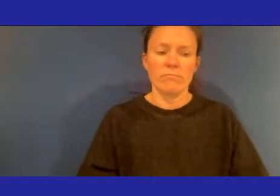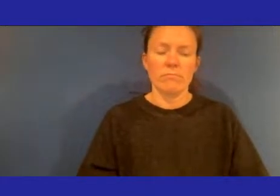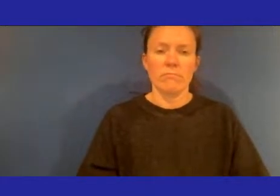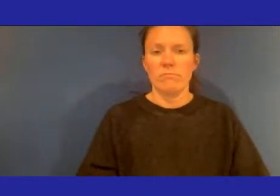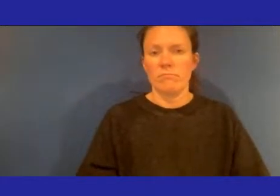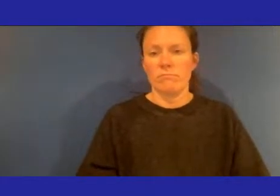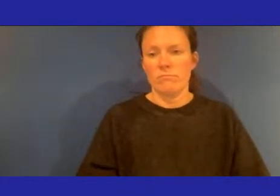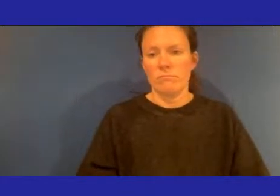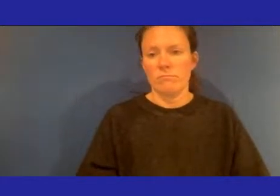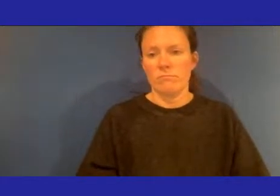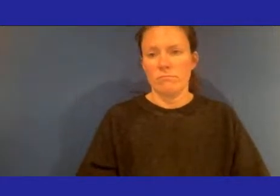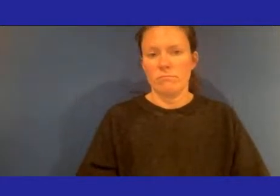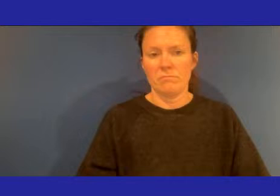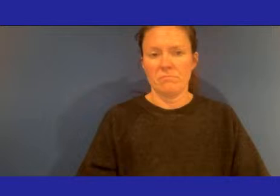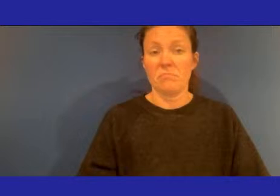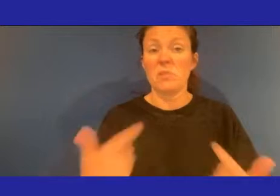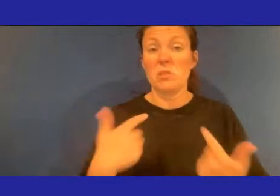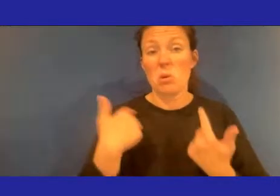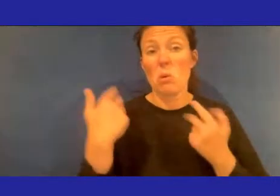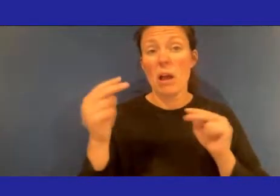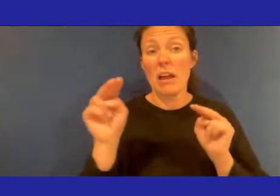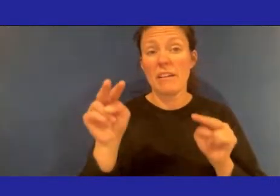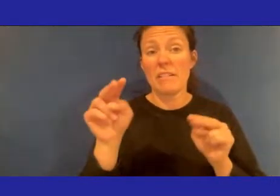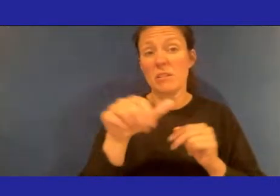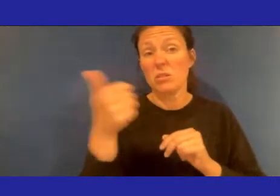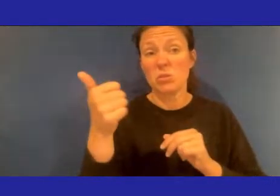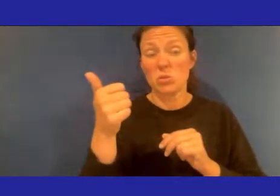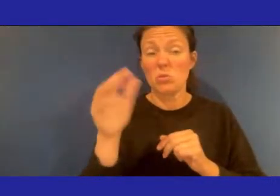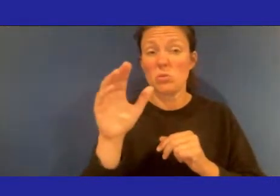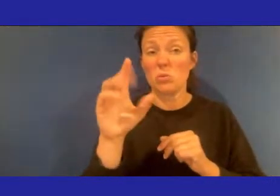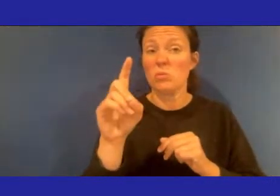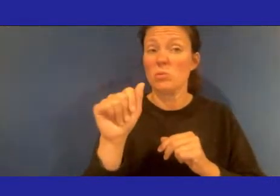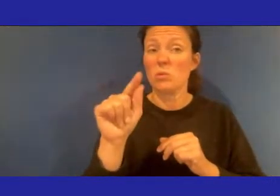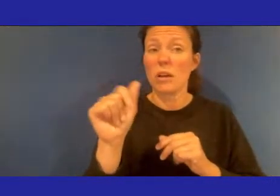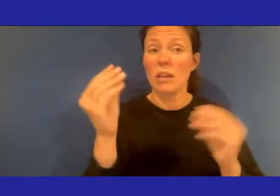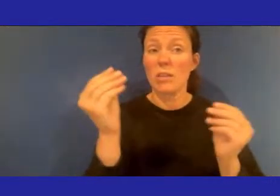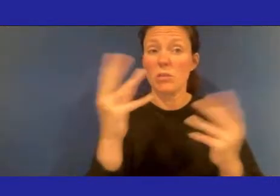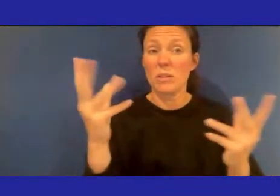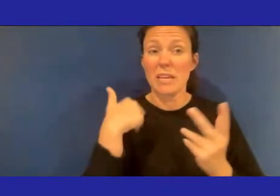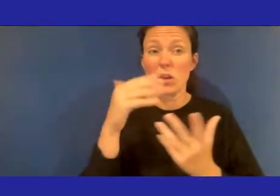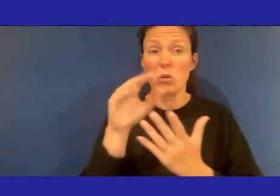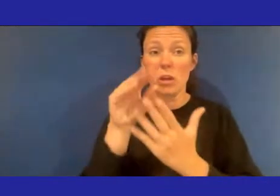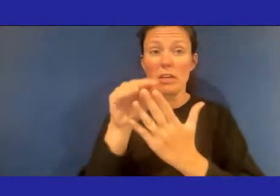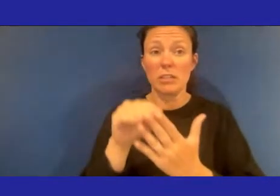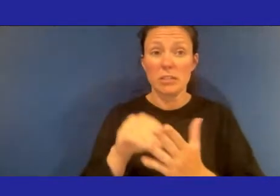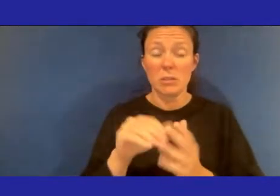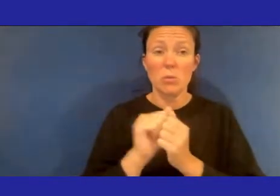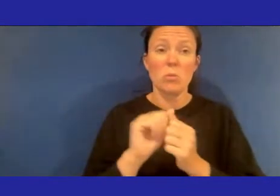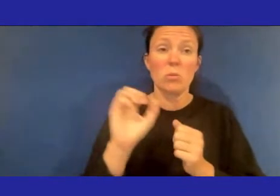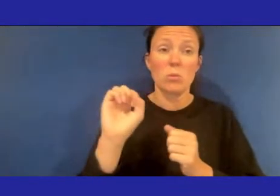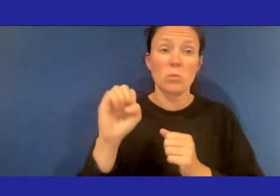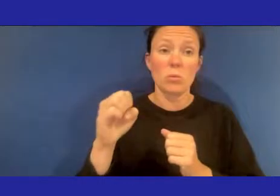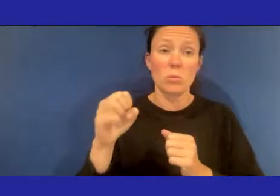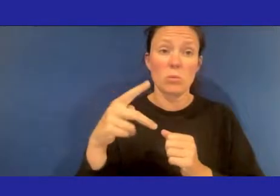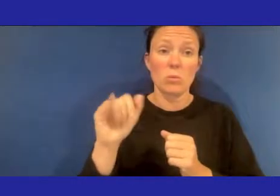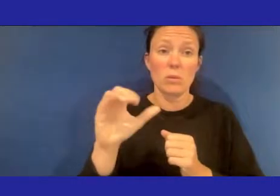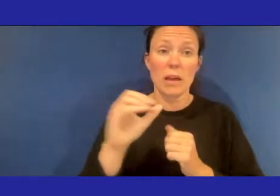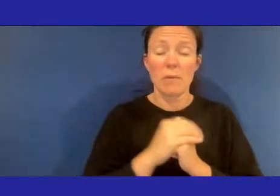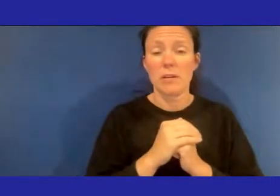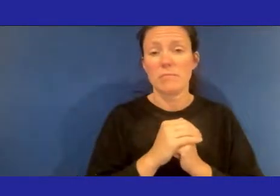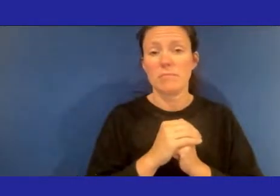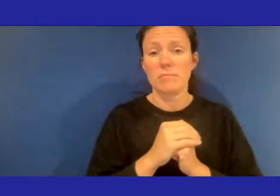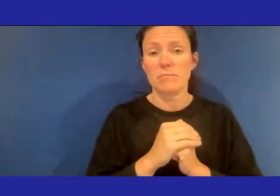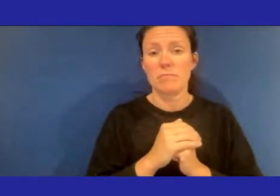what other data we capture once we add Minna to Epic. And I thought it was very interesting